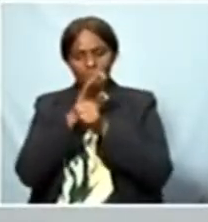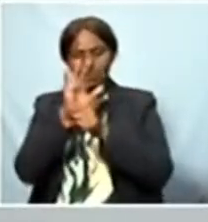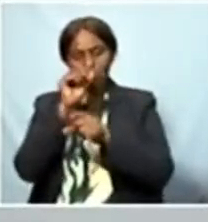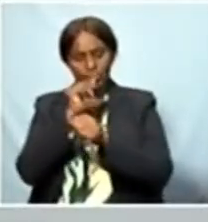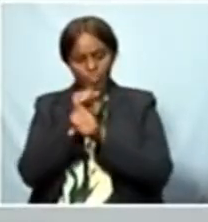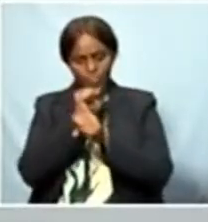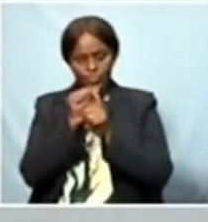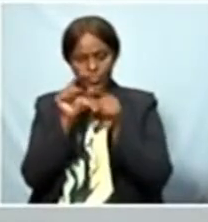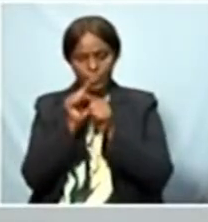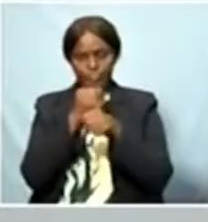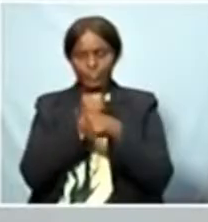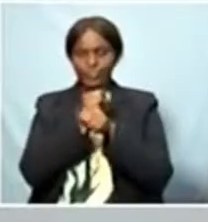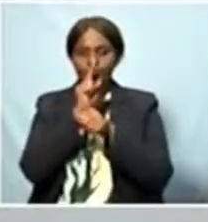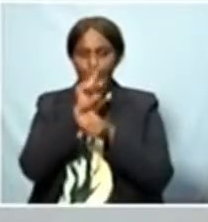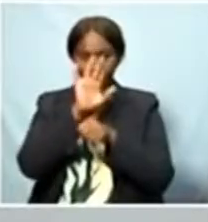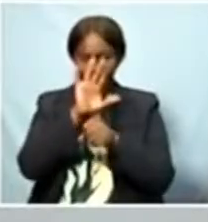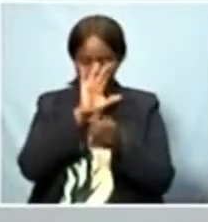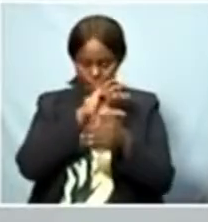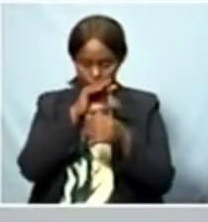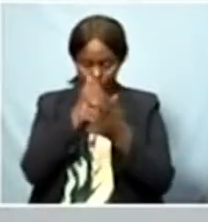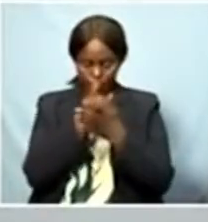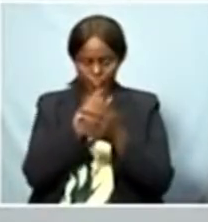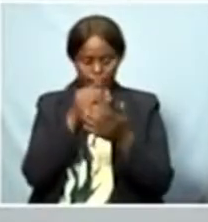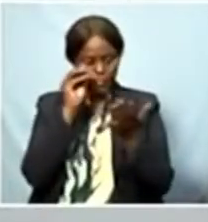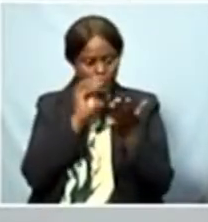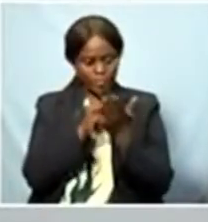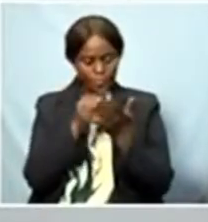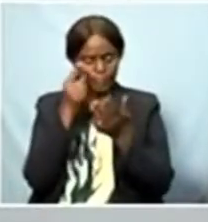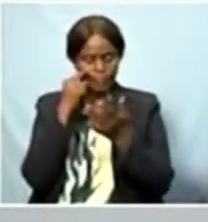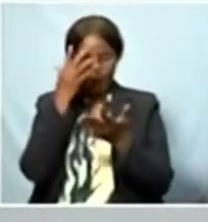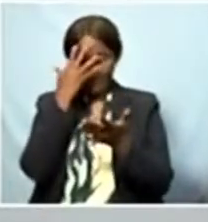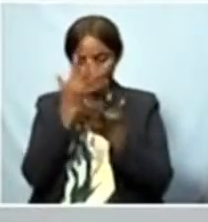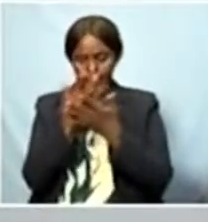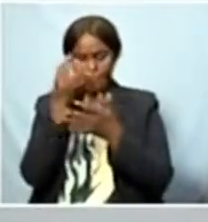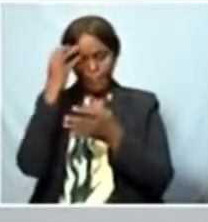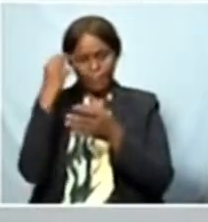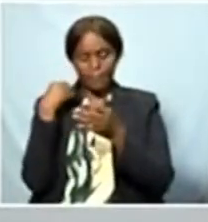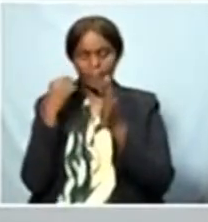and functions to ensure compliance of set ethics for correctional officers.